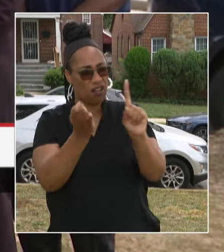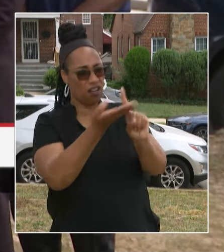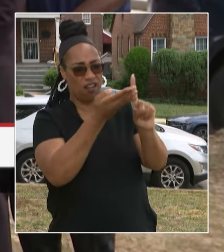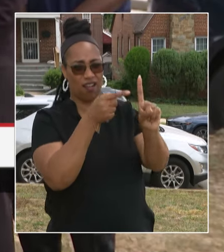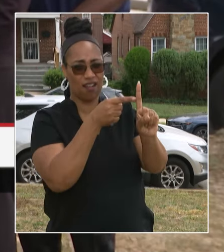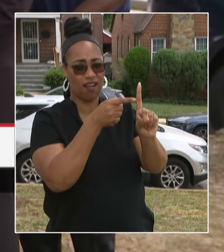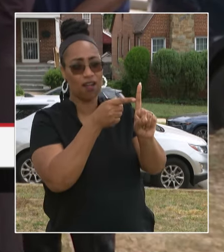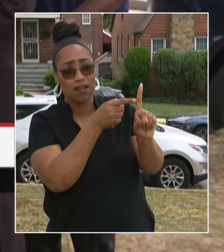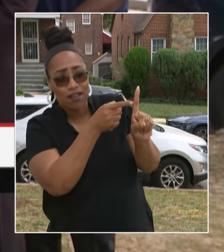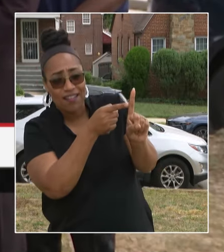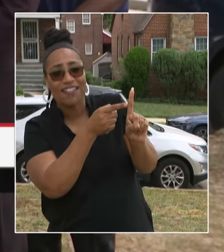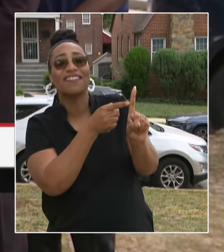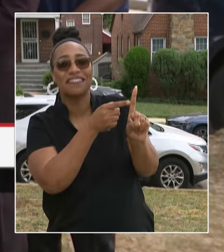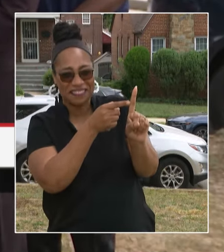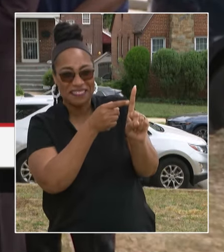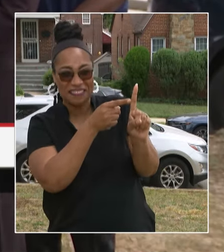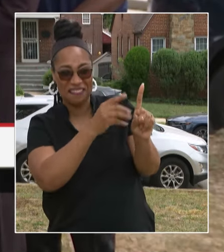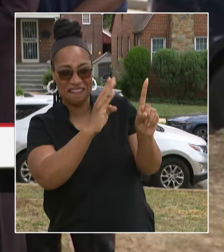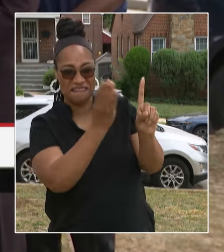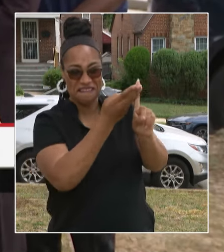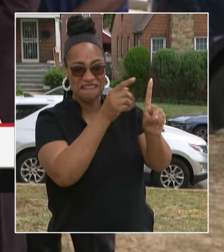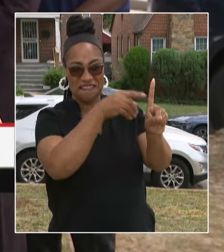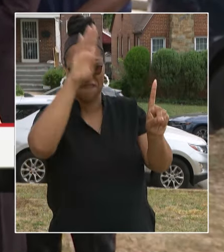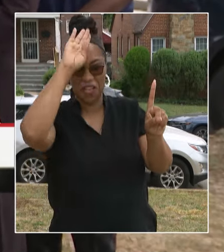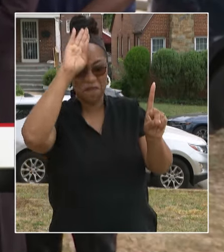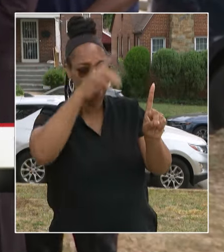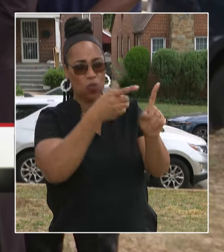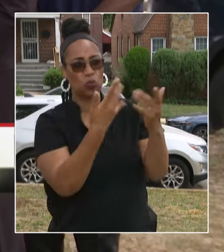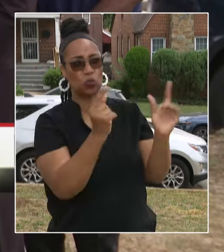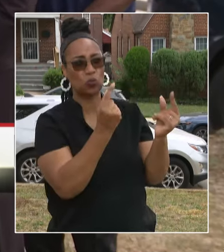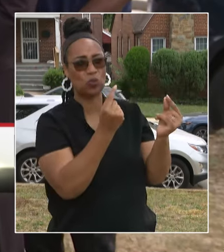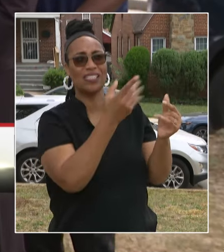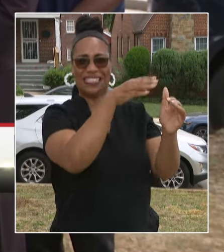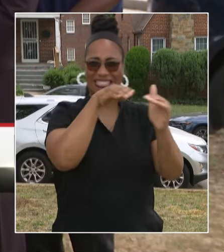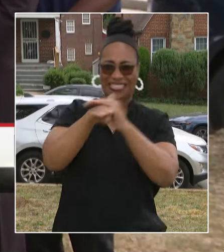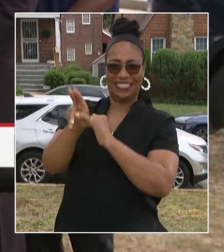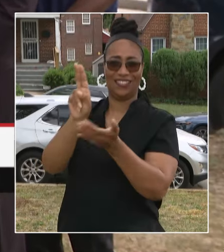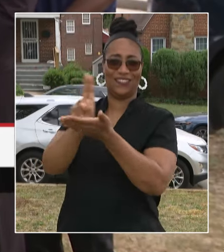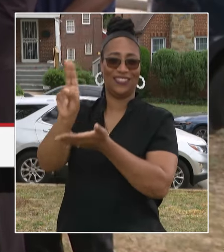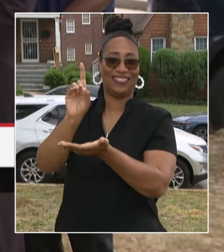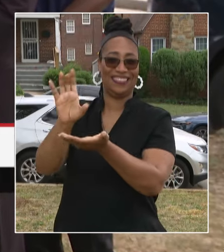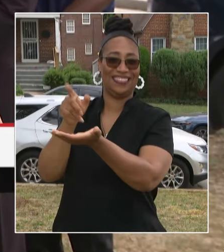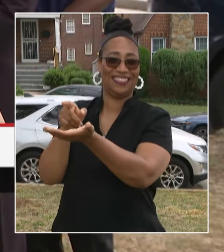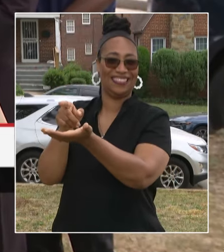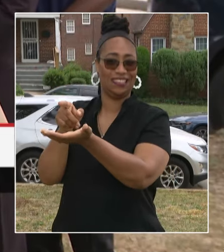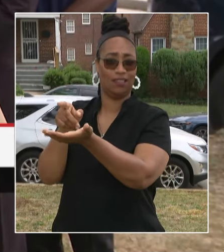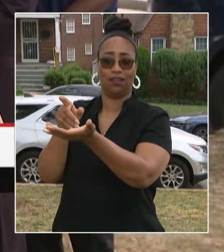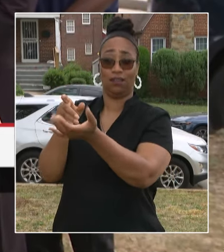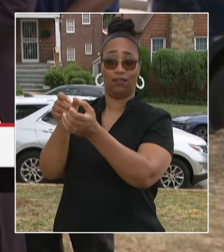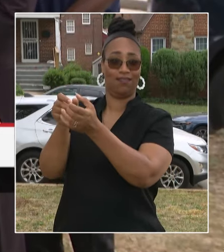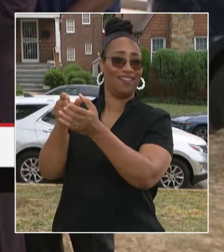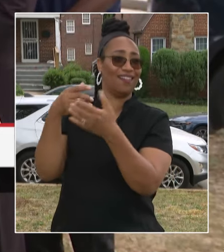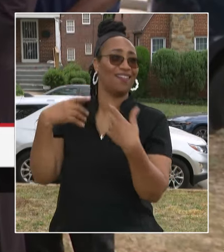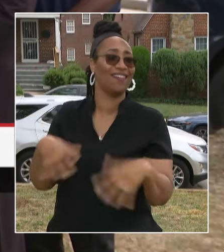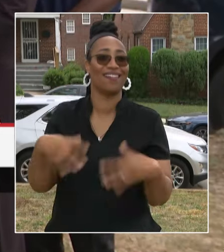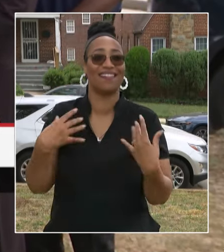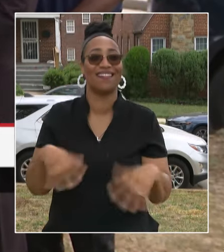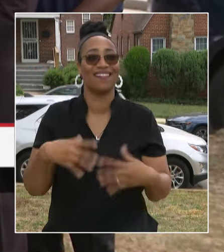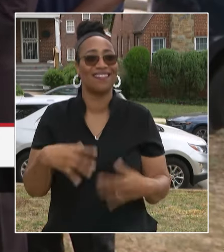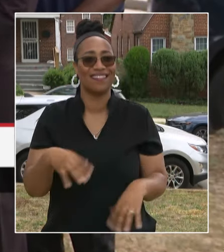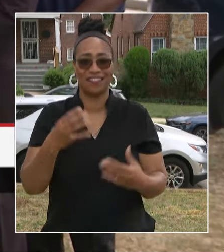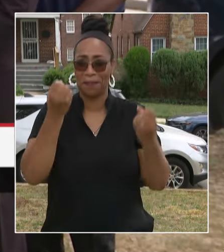was doing was trying to bridge the disconnect between someone being prepared coming out of school, going into college, or coming out of